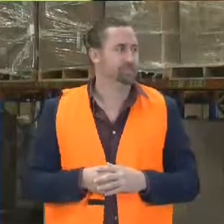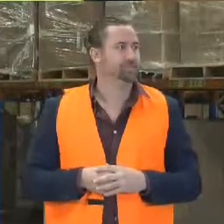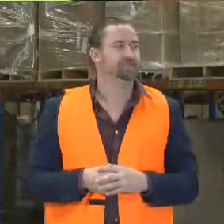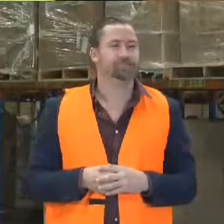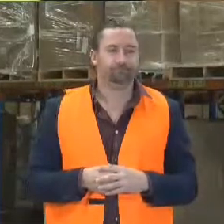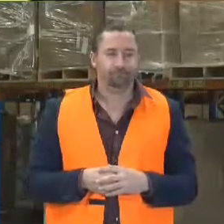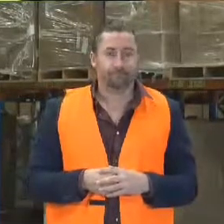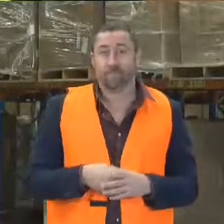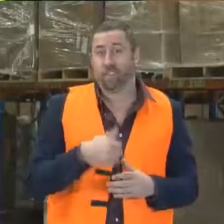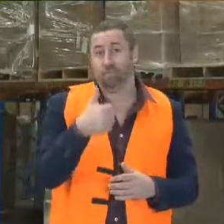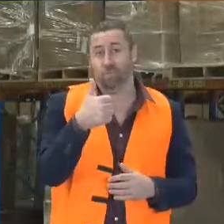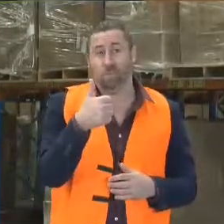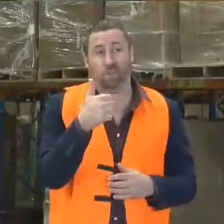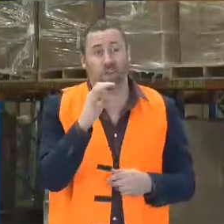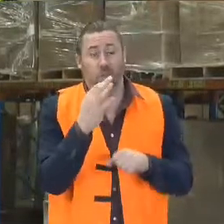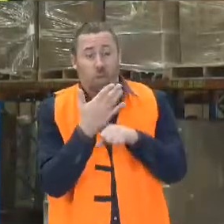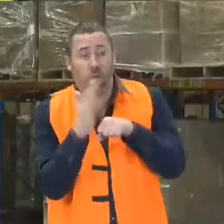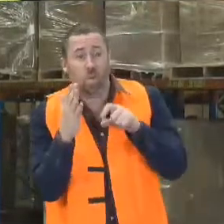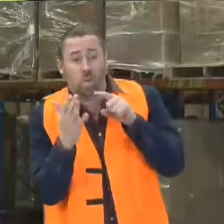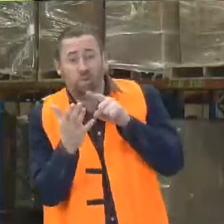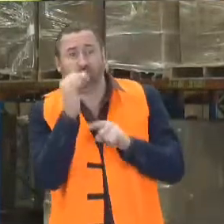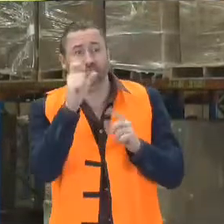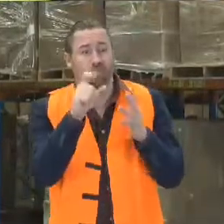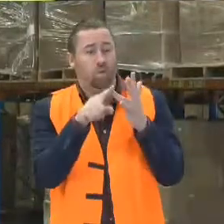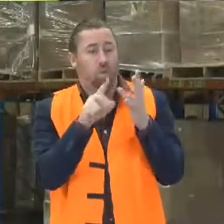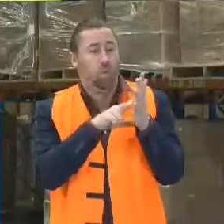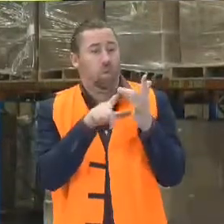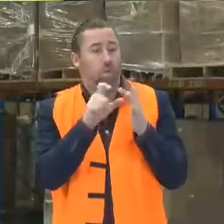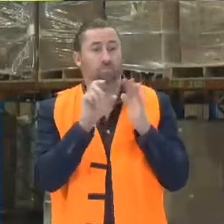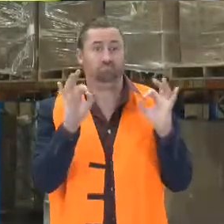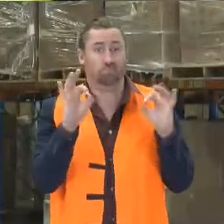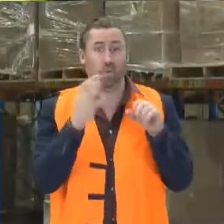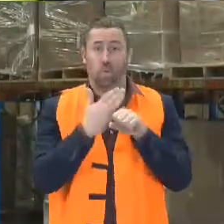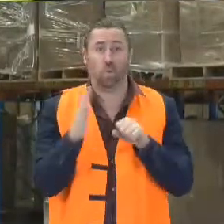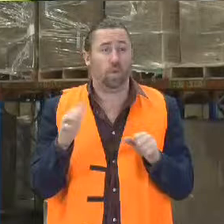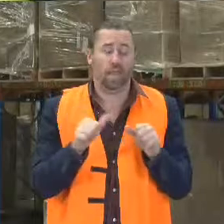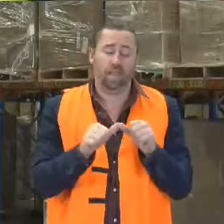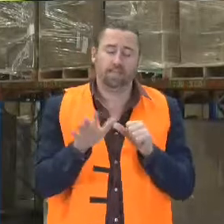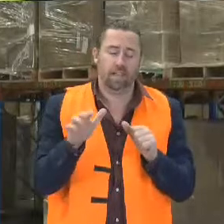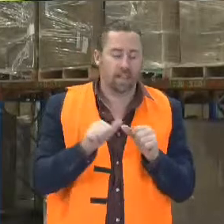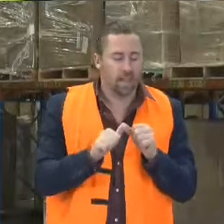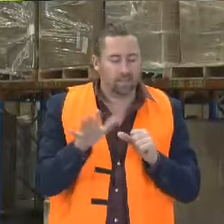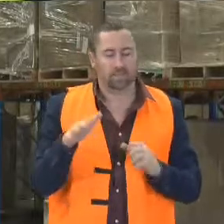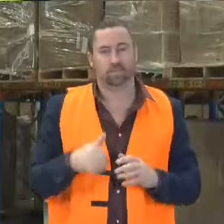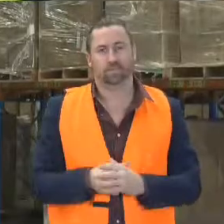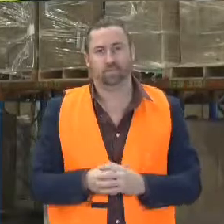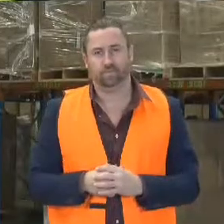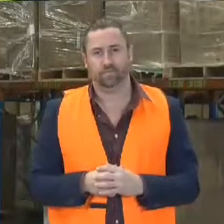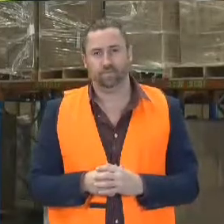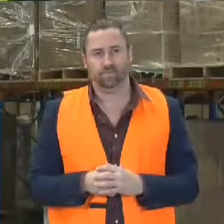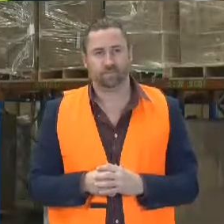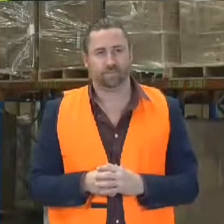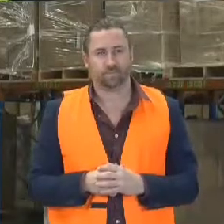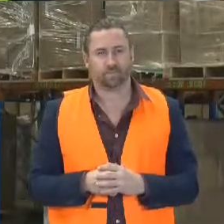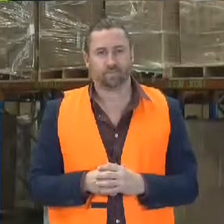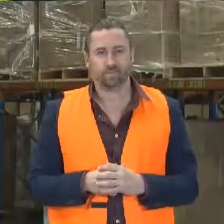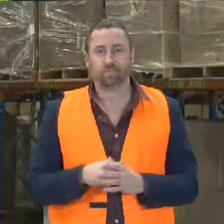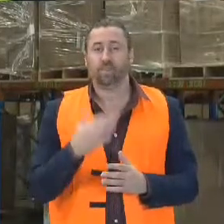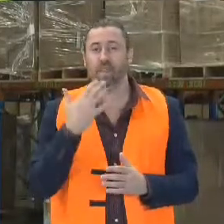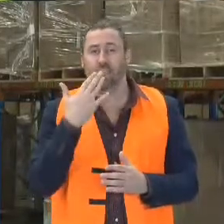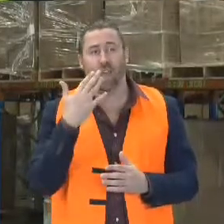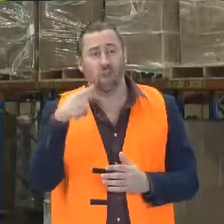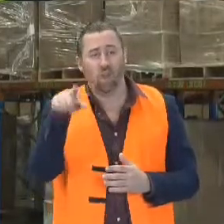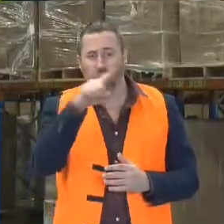So no new cases of COVID-19 in Queensland overnight, which is excellent news. And thank you to the more than